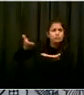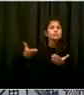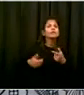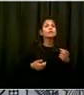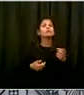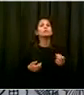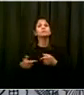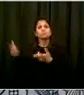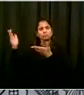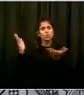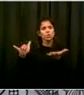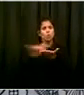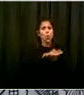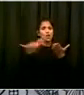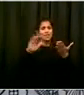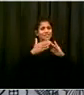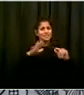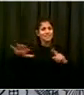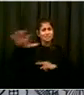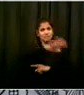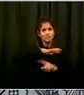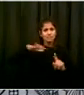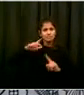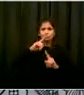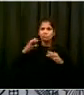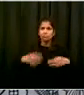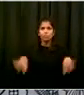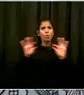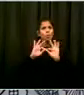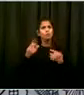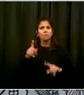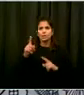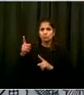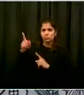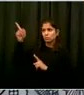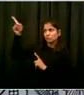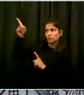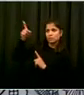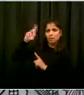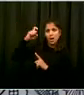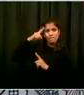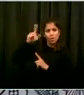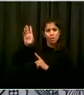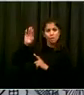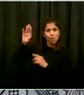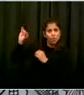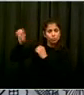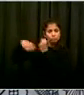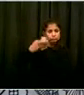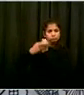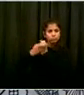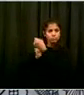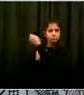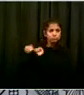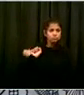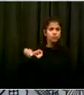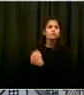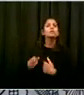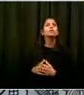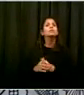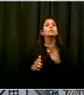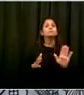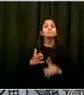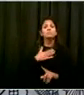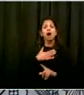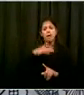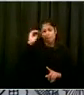and I'm glad the state acted. I thought that the zip codes were clearer. They weren't perfect, we admitted it, but they were clearer. But we're going to